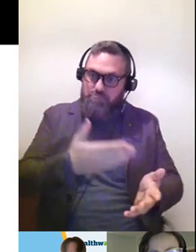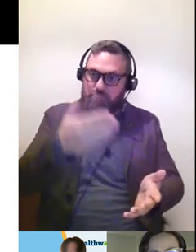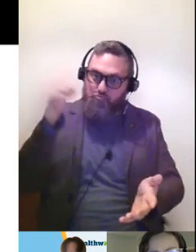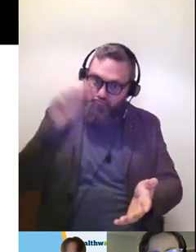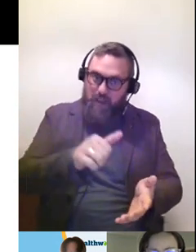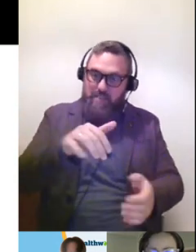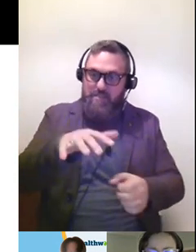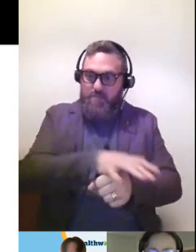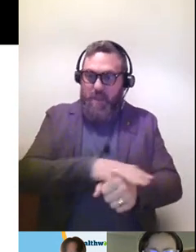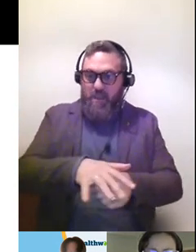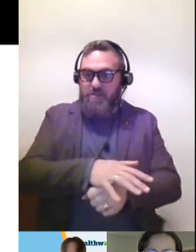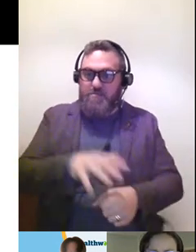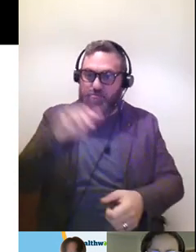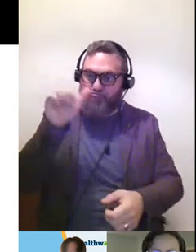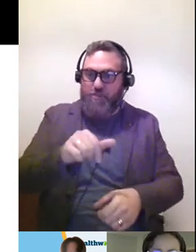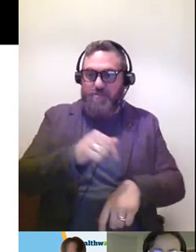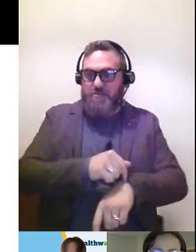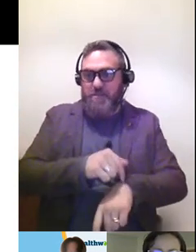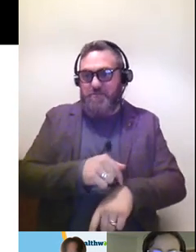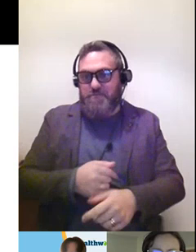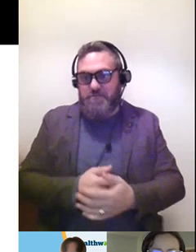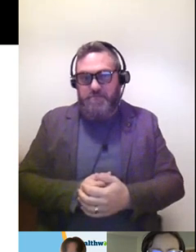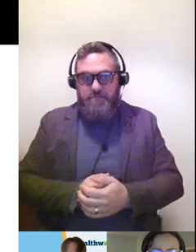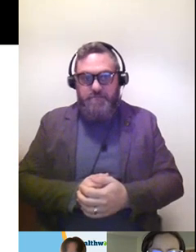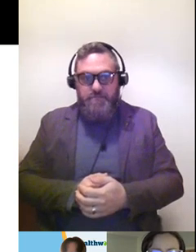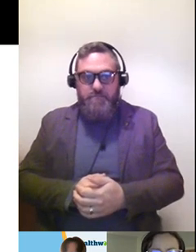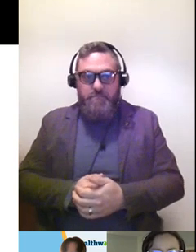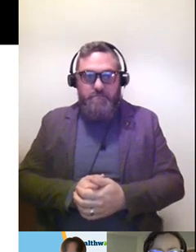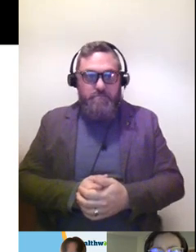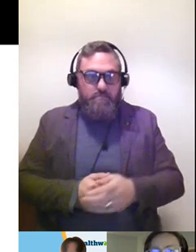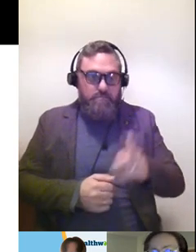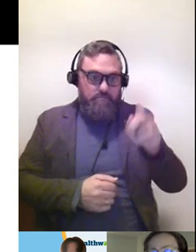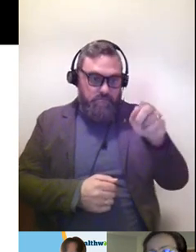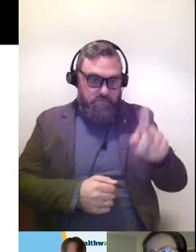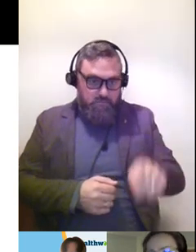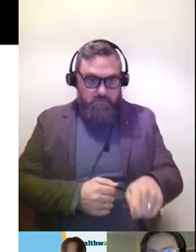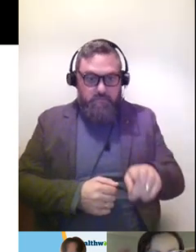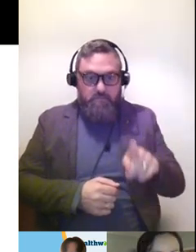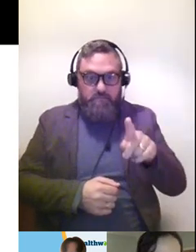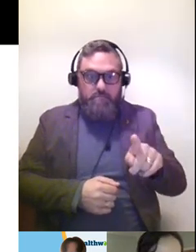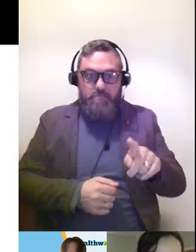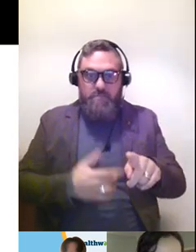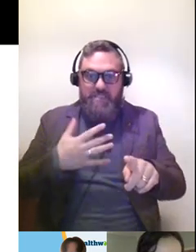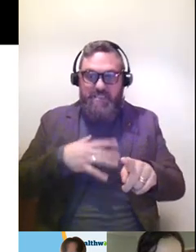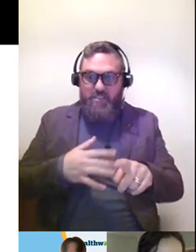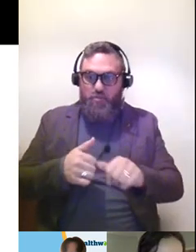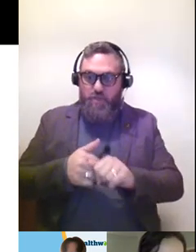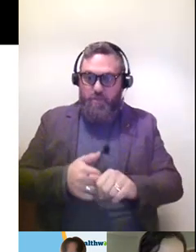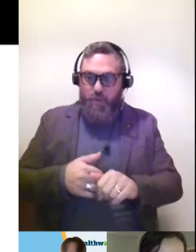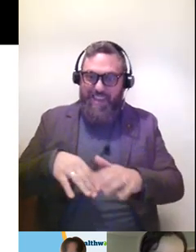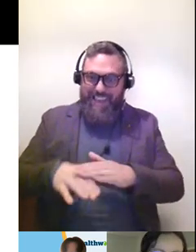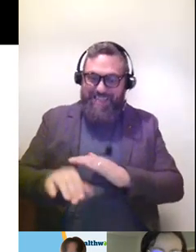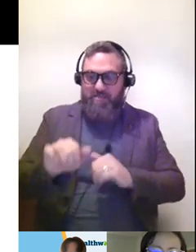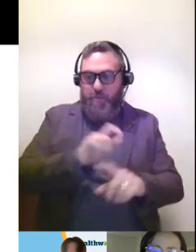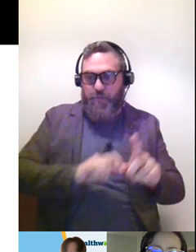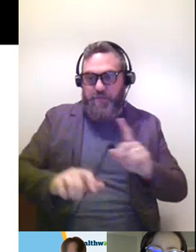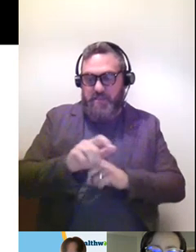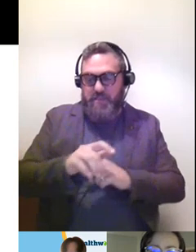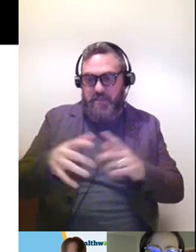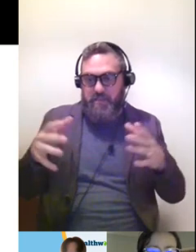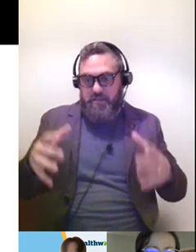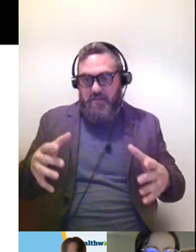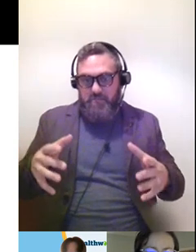and at the right time. And the priorities here recognize that we need to provide support for people in their communities.